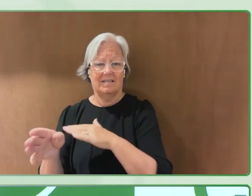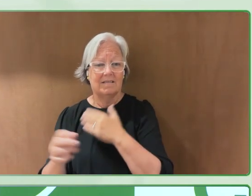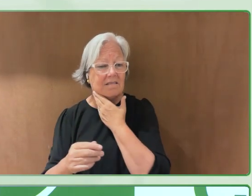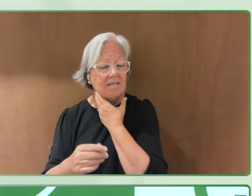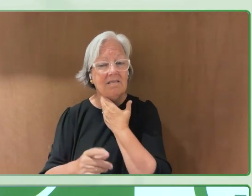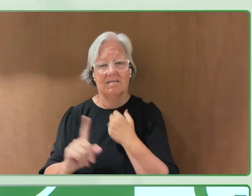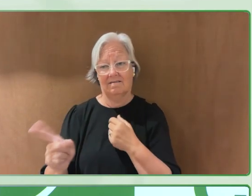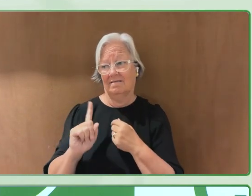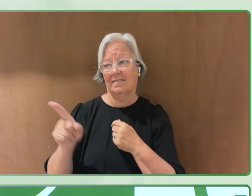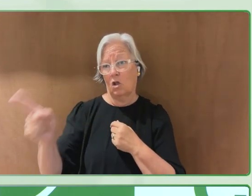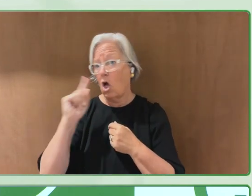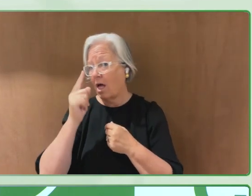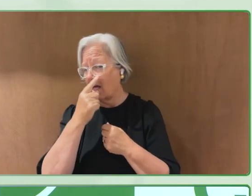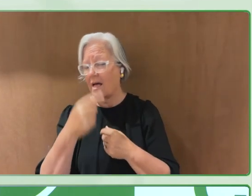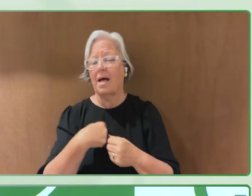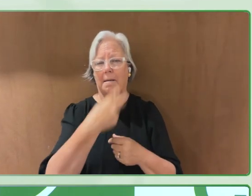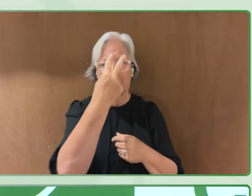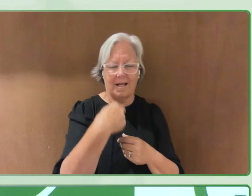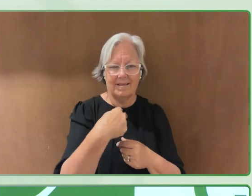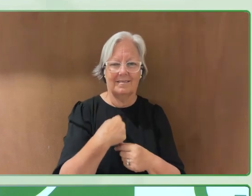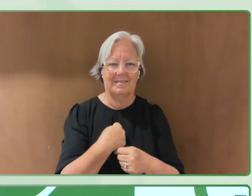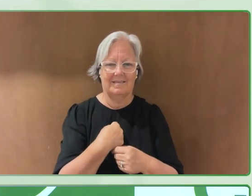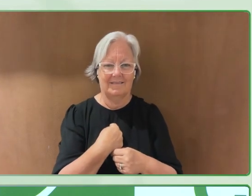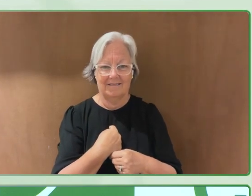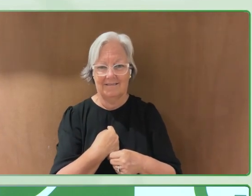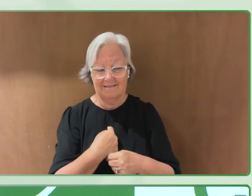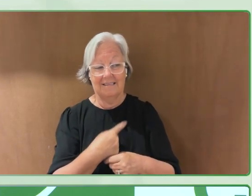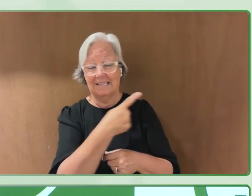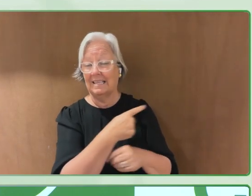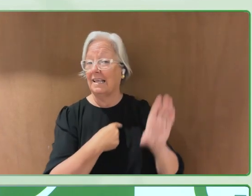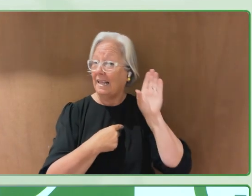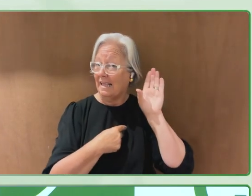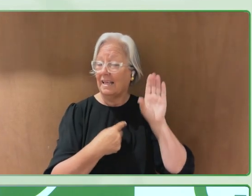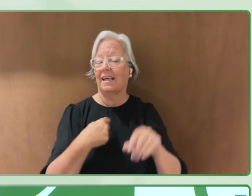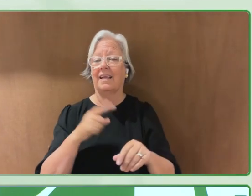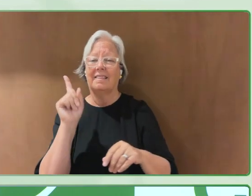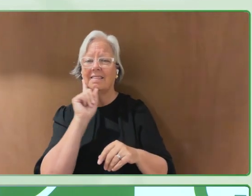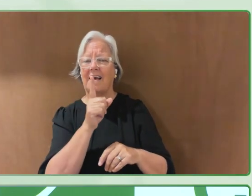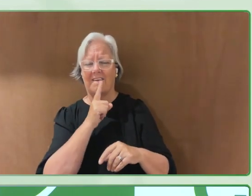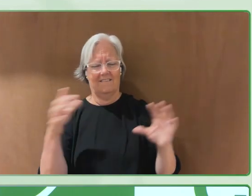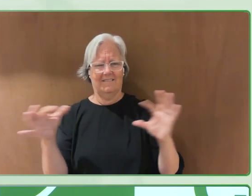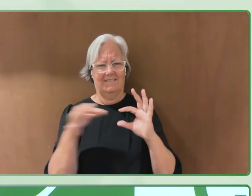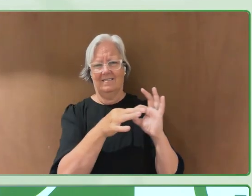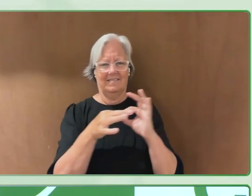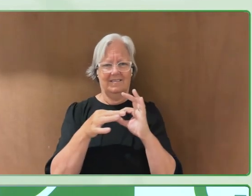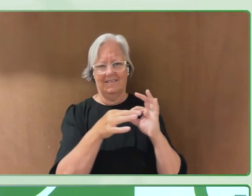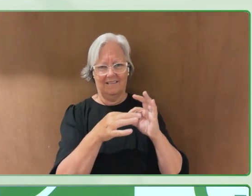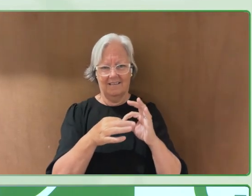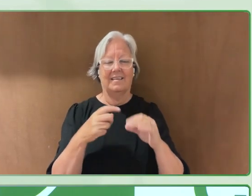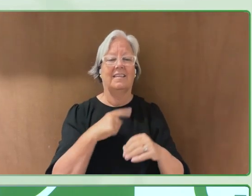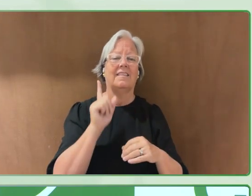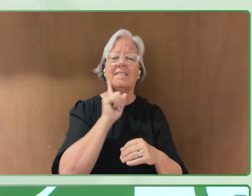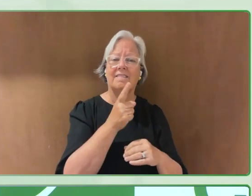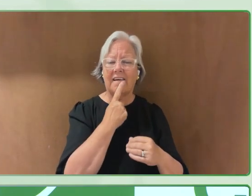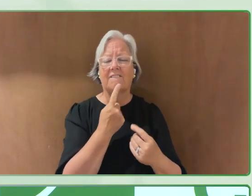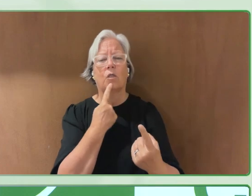because I'm blind. And he's my ears because I'm deaf. And we are a DeafTawk team. We are here to bridge the communication